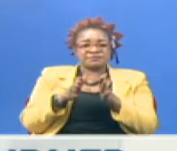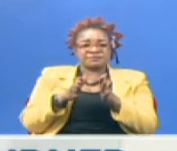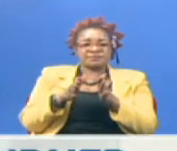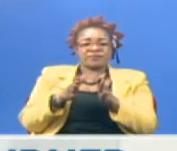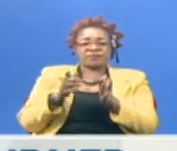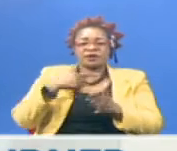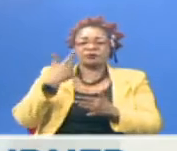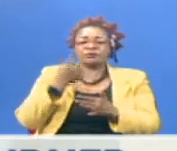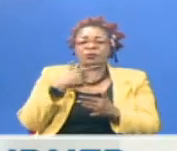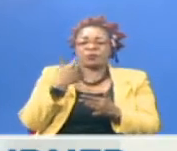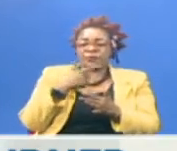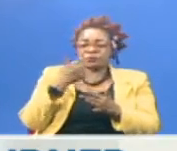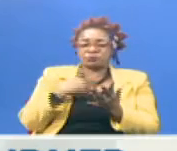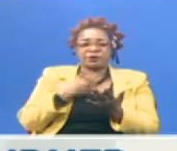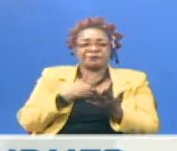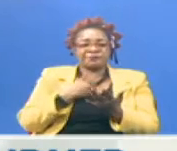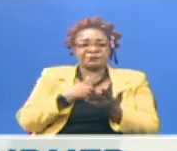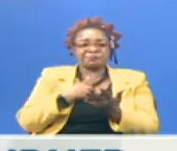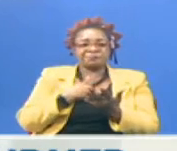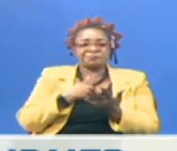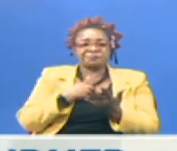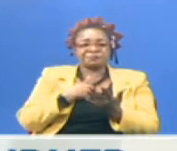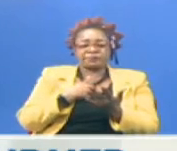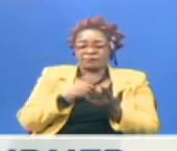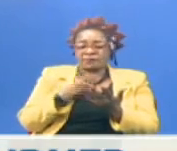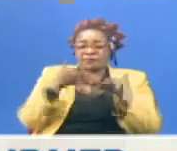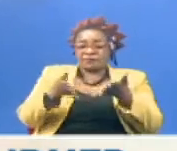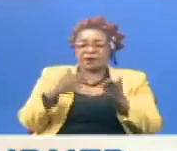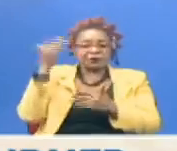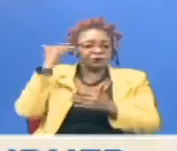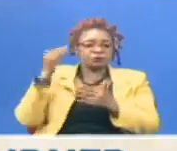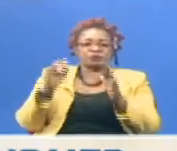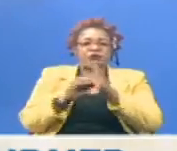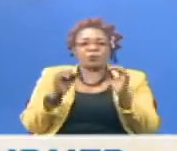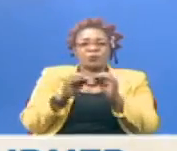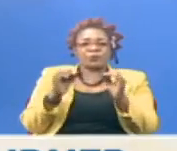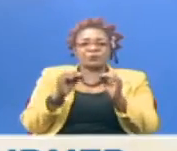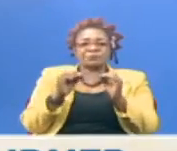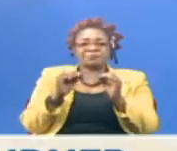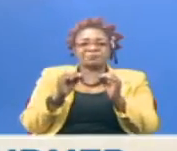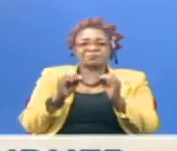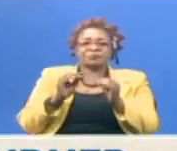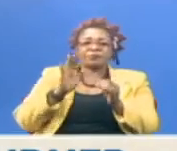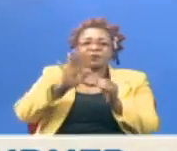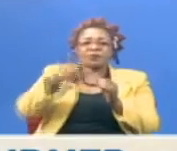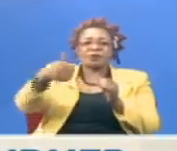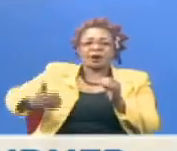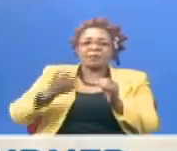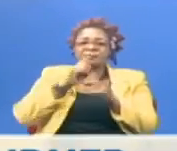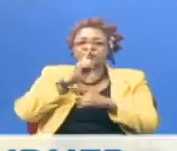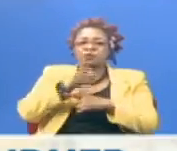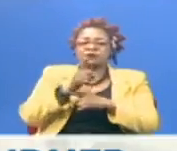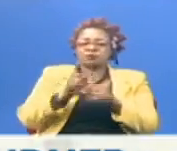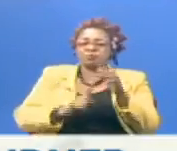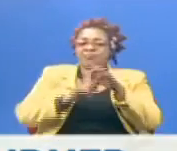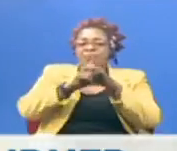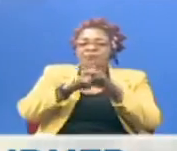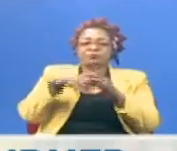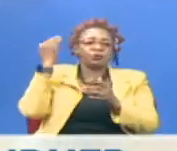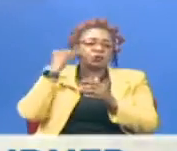who are absent today. Gachagua and his co-accused have been ordered to appear in court on